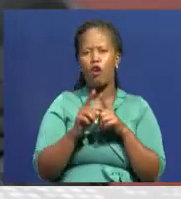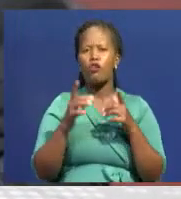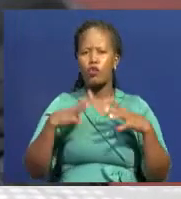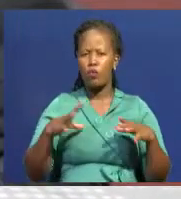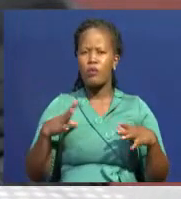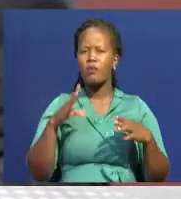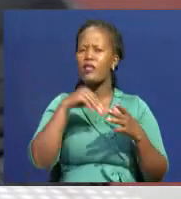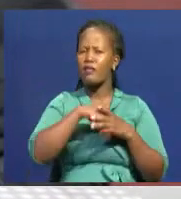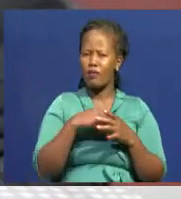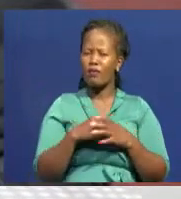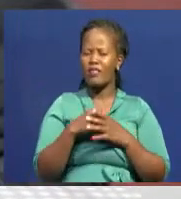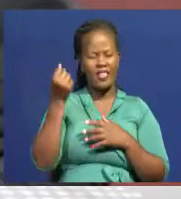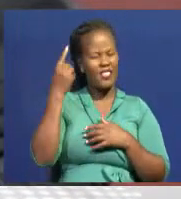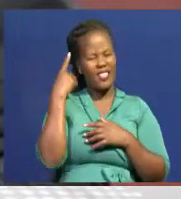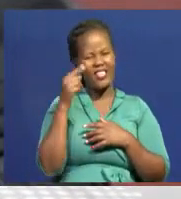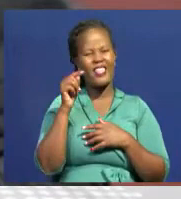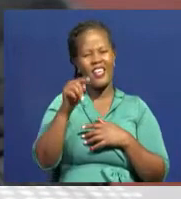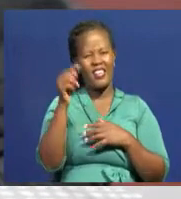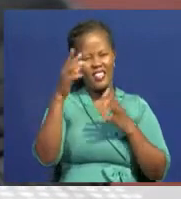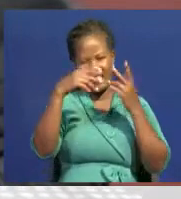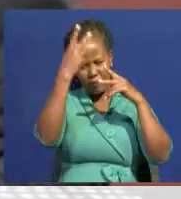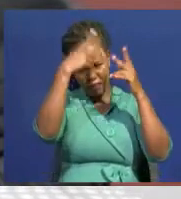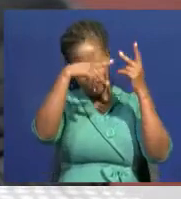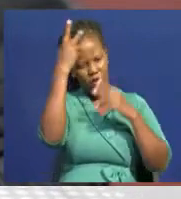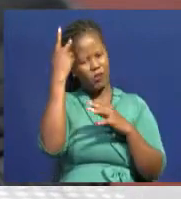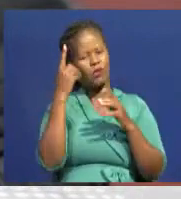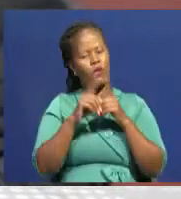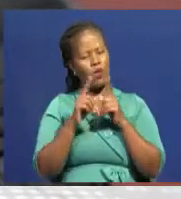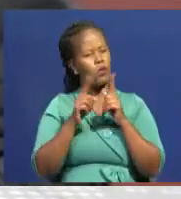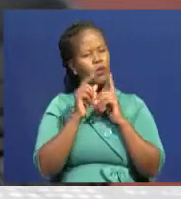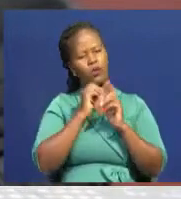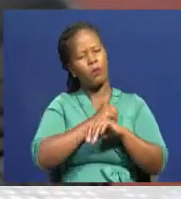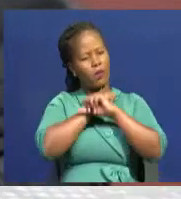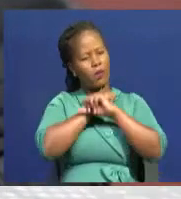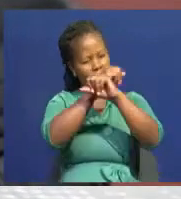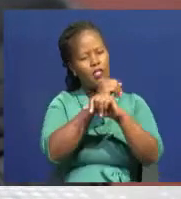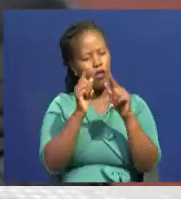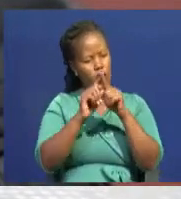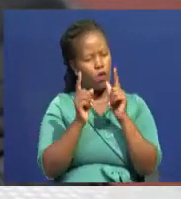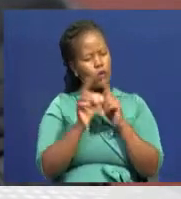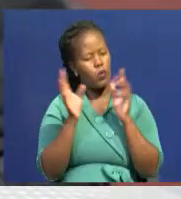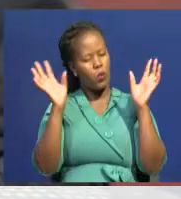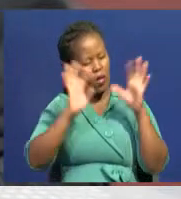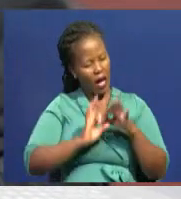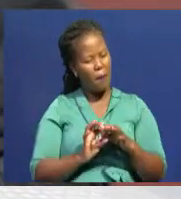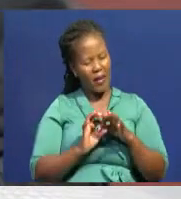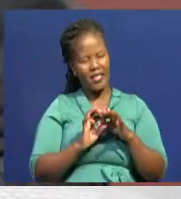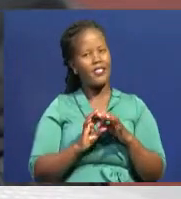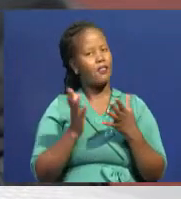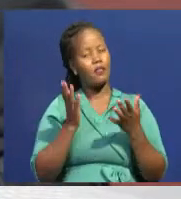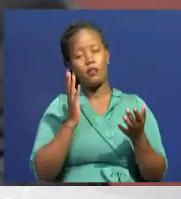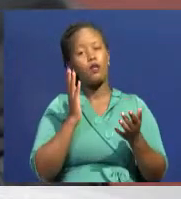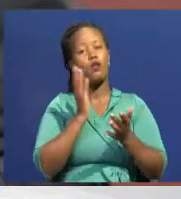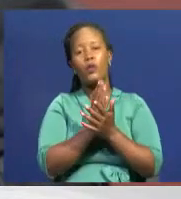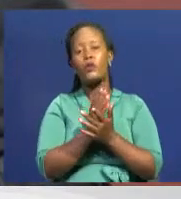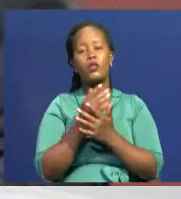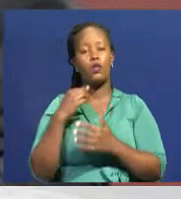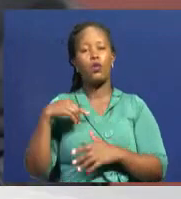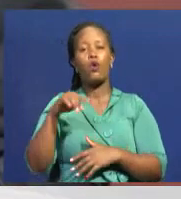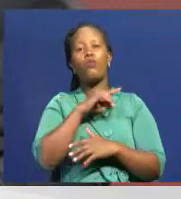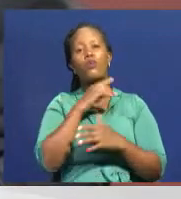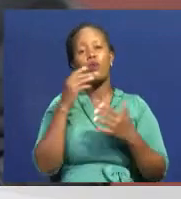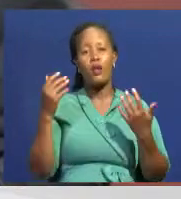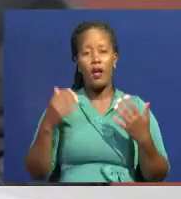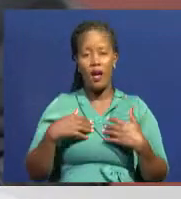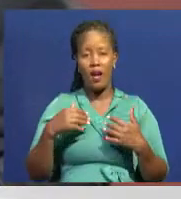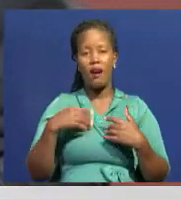this is a profession. I need to guard it. I'm protected by I have to abide by the code of conduct and so on. Then definitely we're going to sanitize